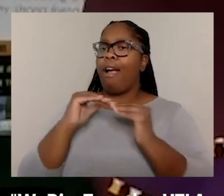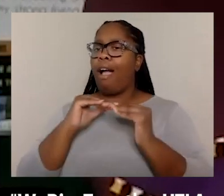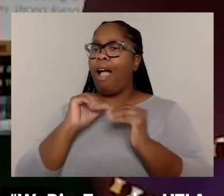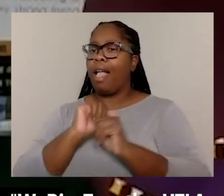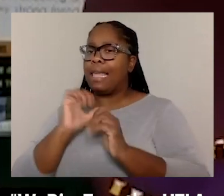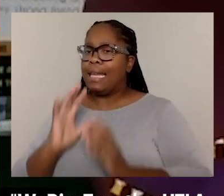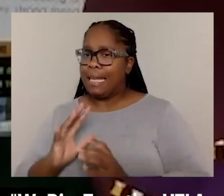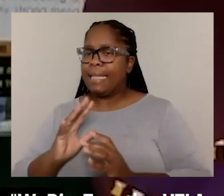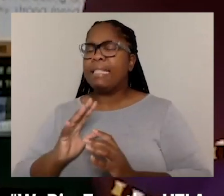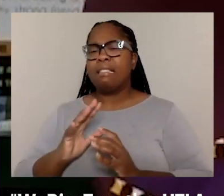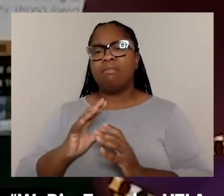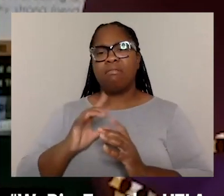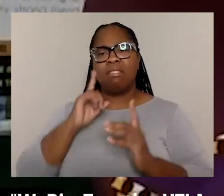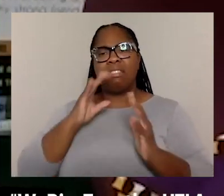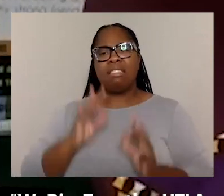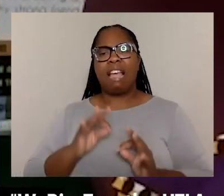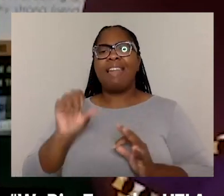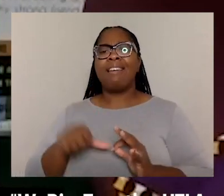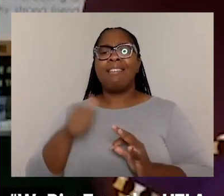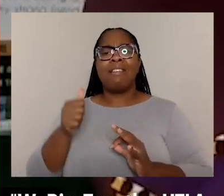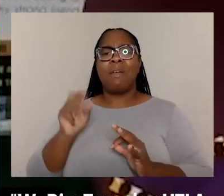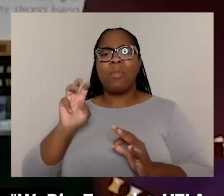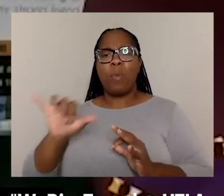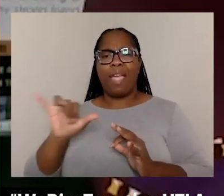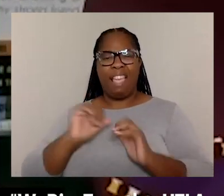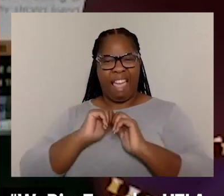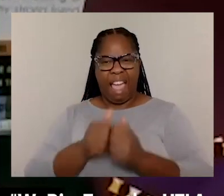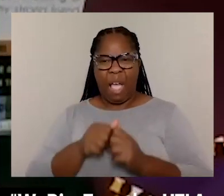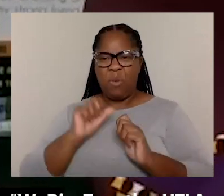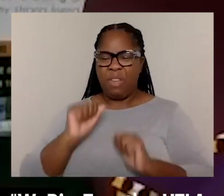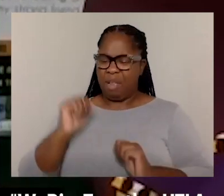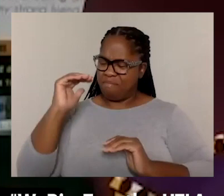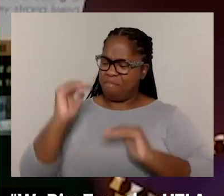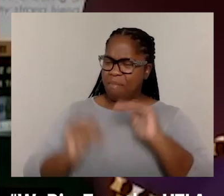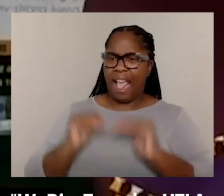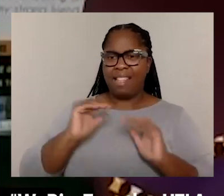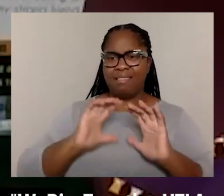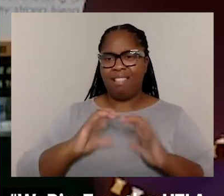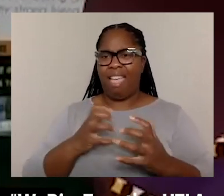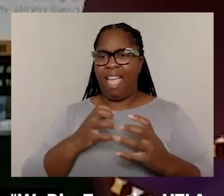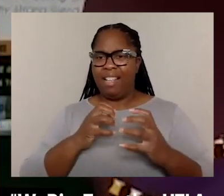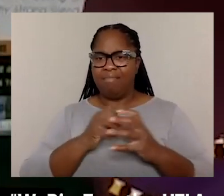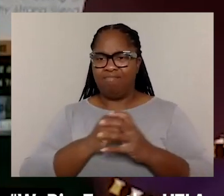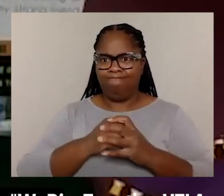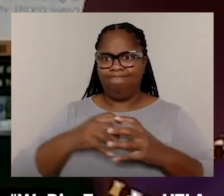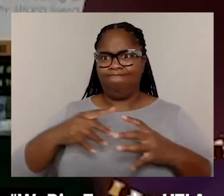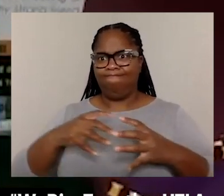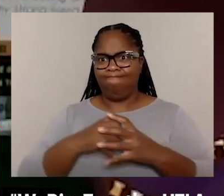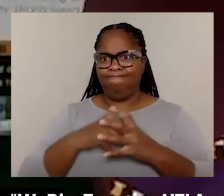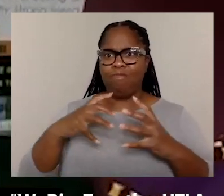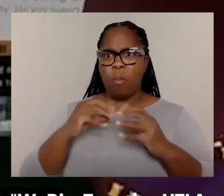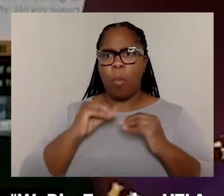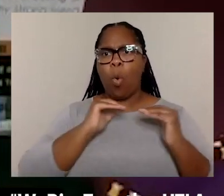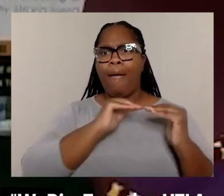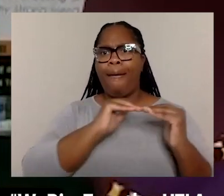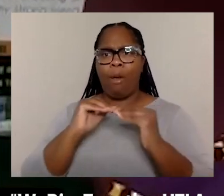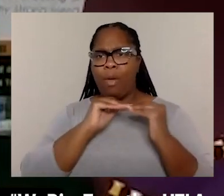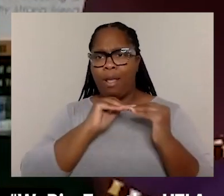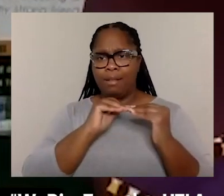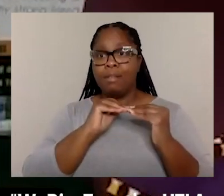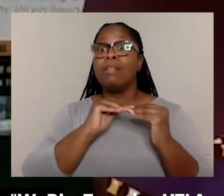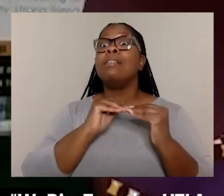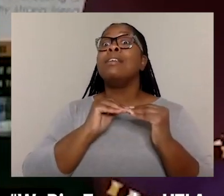to balance classes and make them more equitable, and then ask your chapter chair to propose this